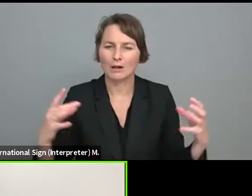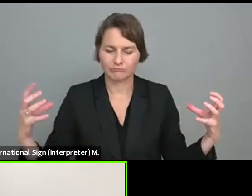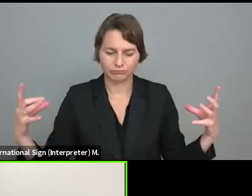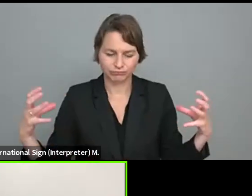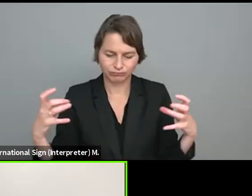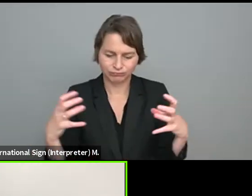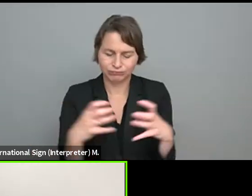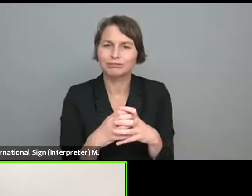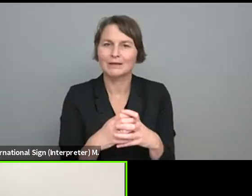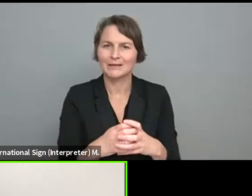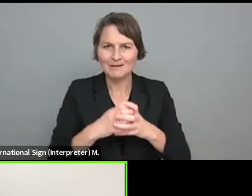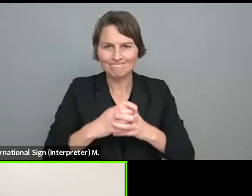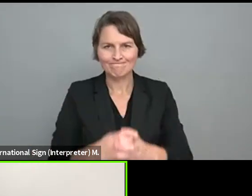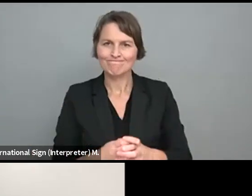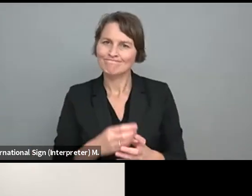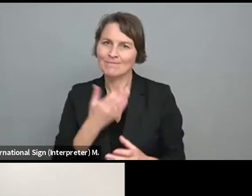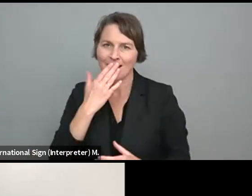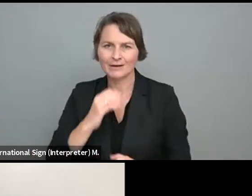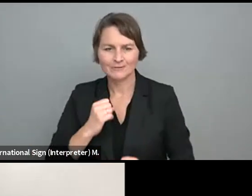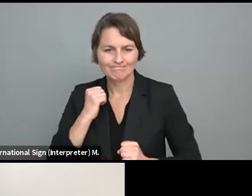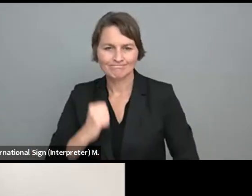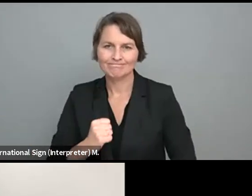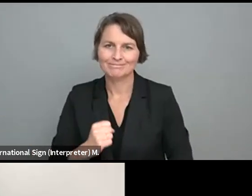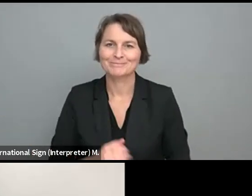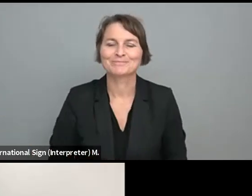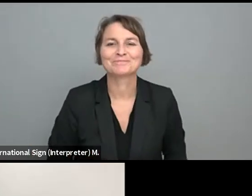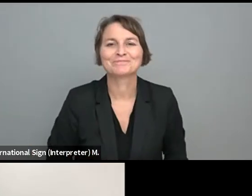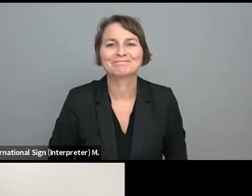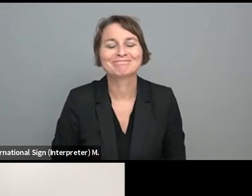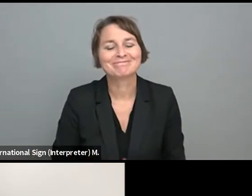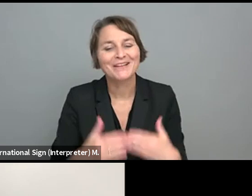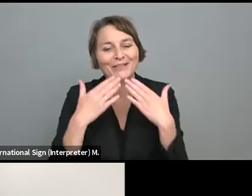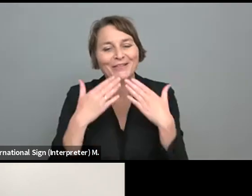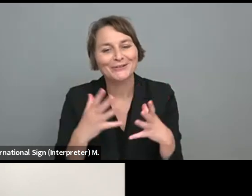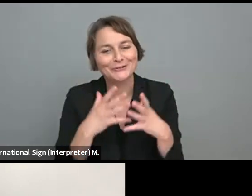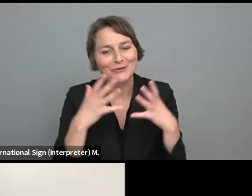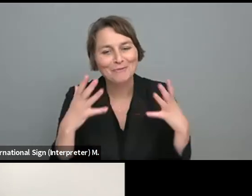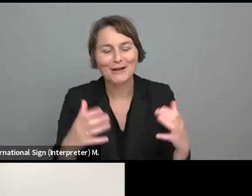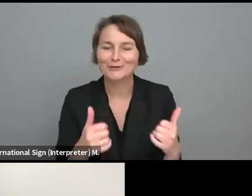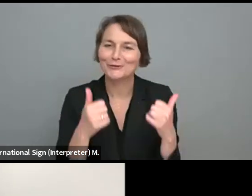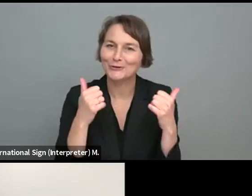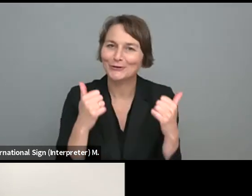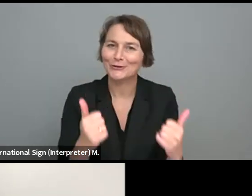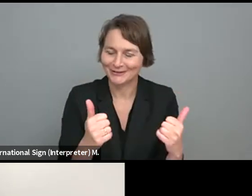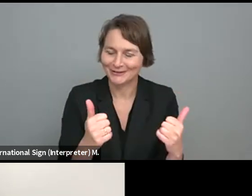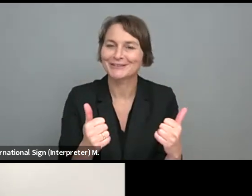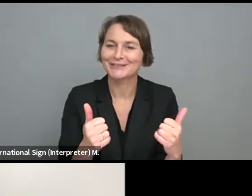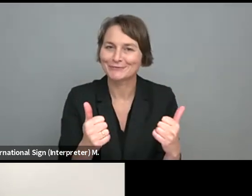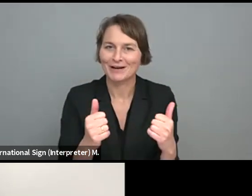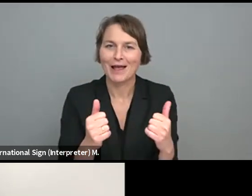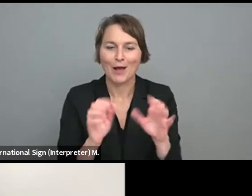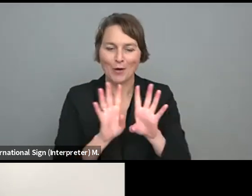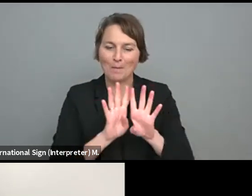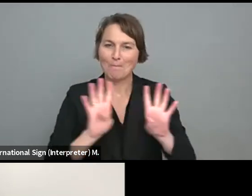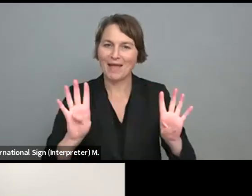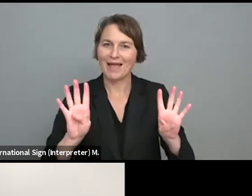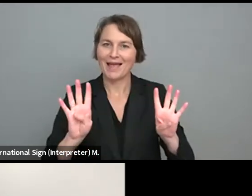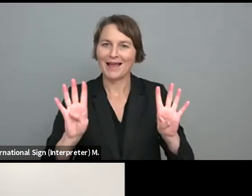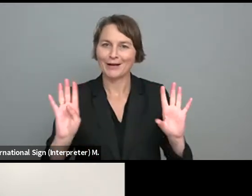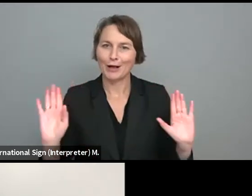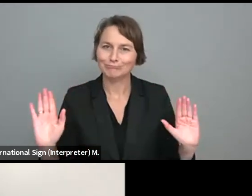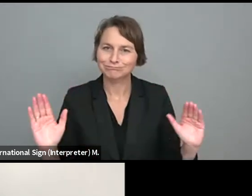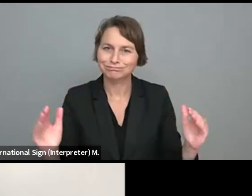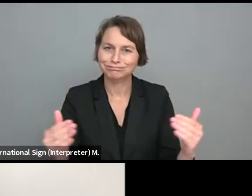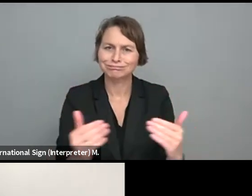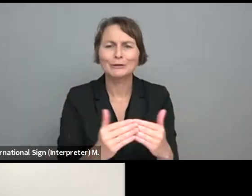type attitude. Megan, thank you so much. A fantastic way to close off the panel discussion. It is about seeking out other women. It is